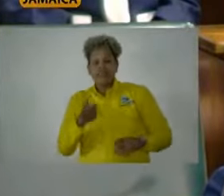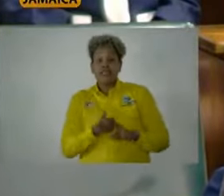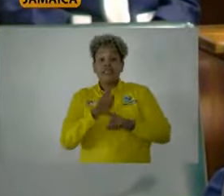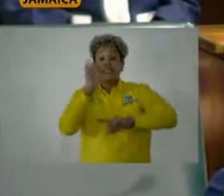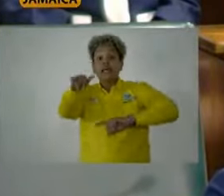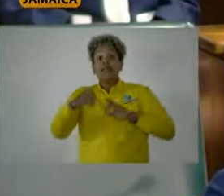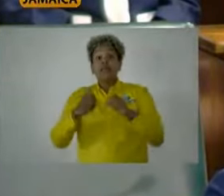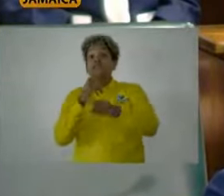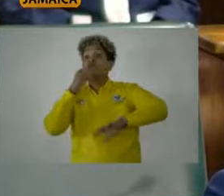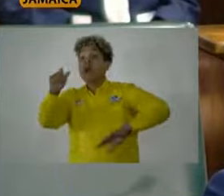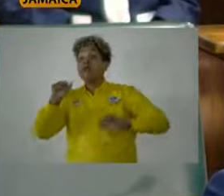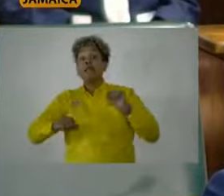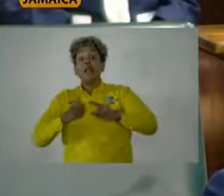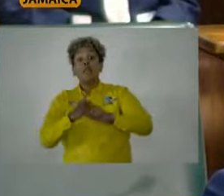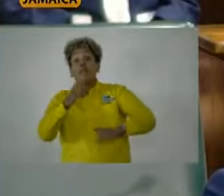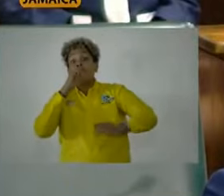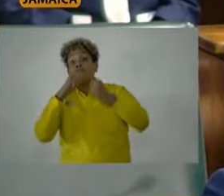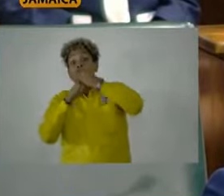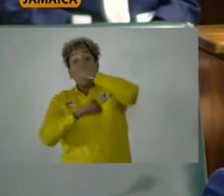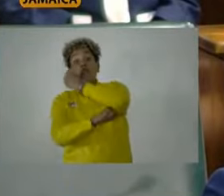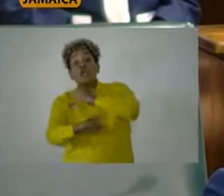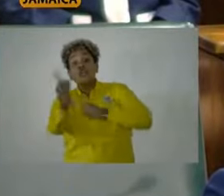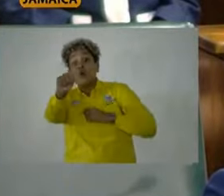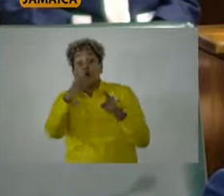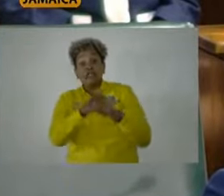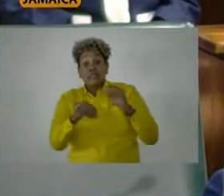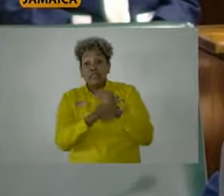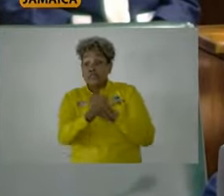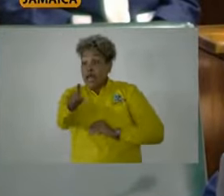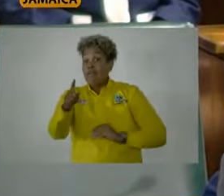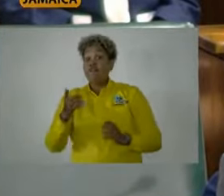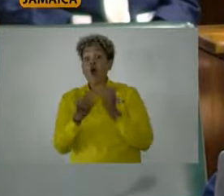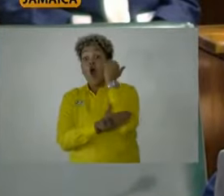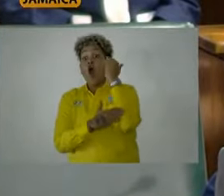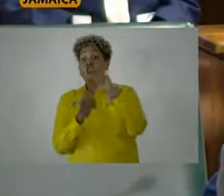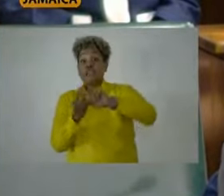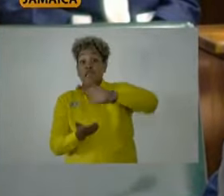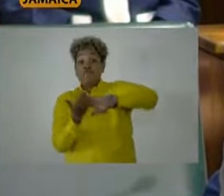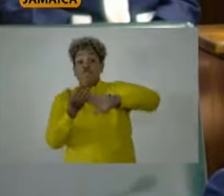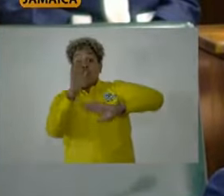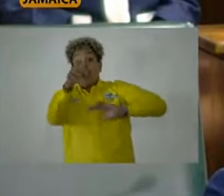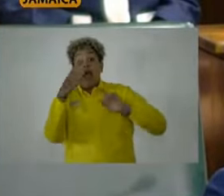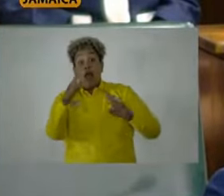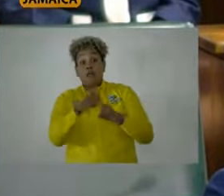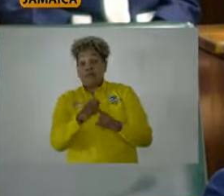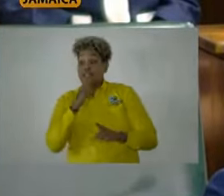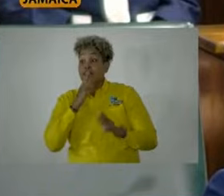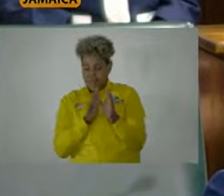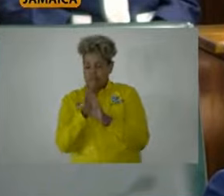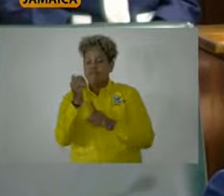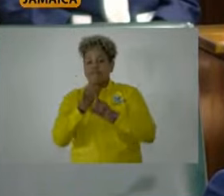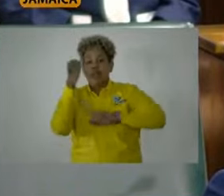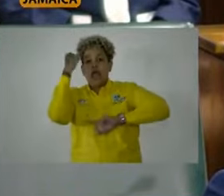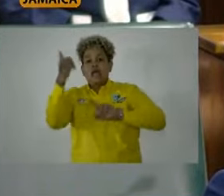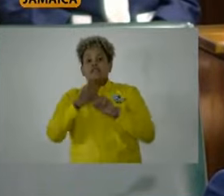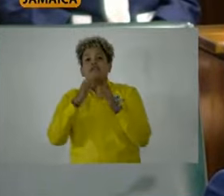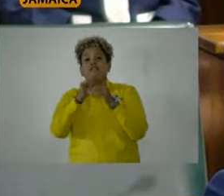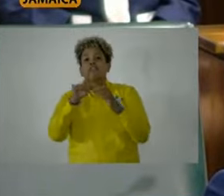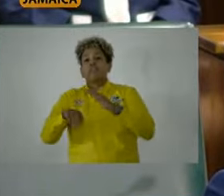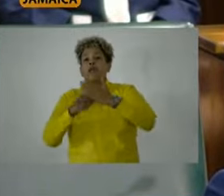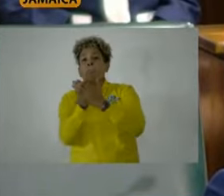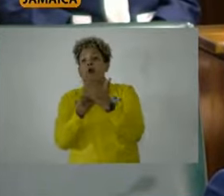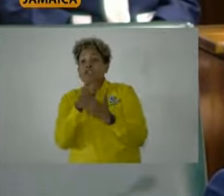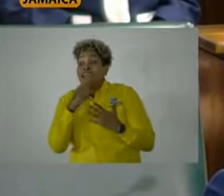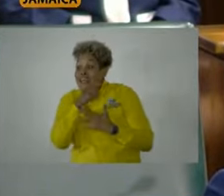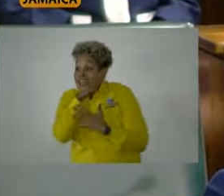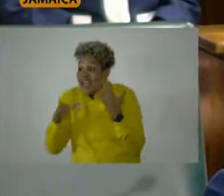That is the untenable foundation upon which the country is being run. The main idea of this budget